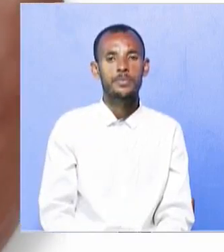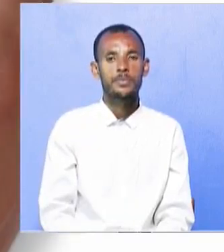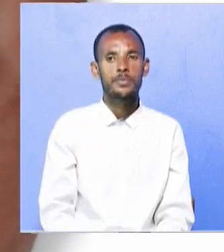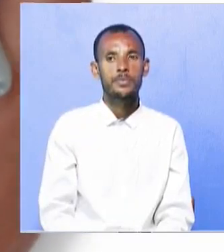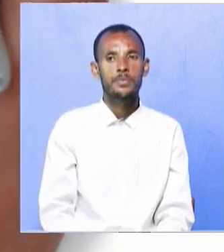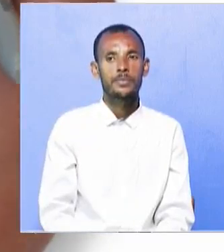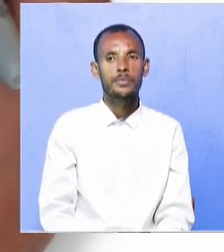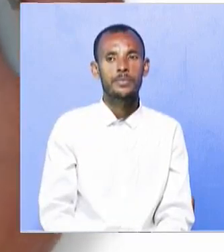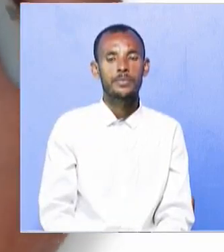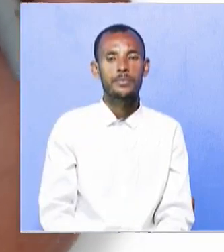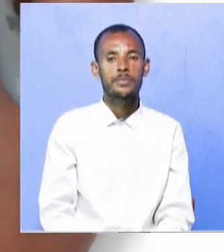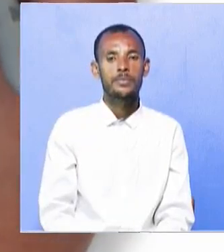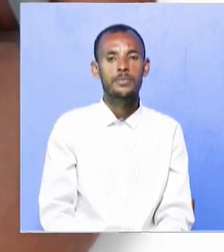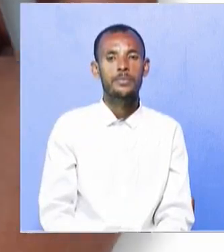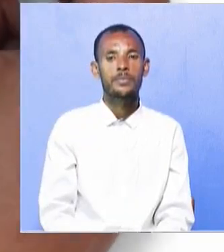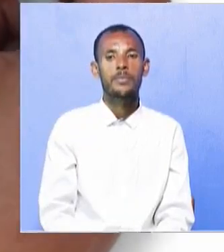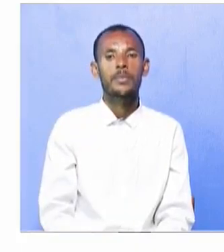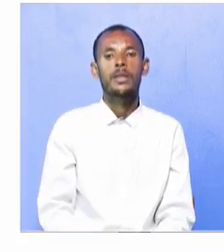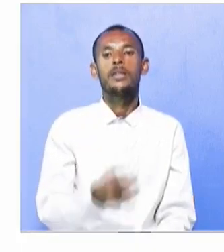the